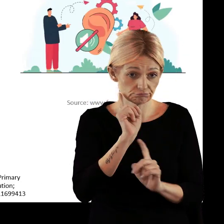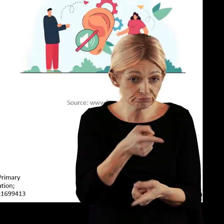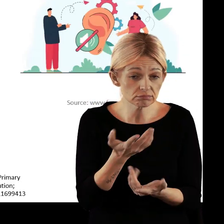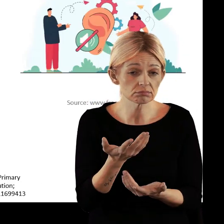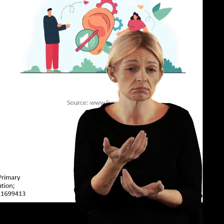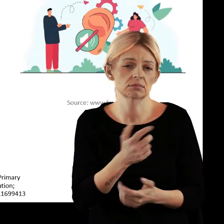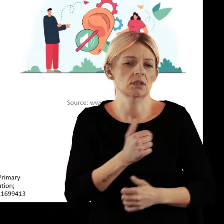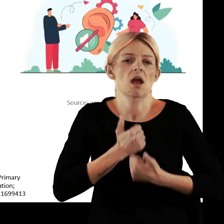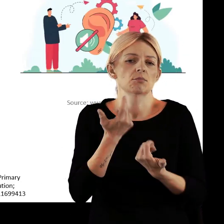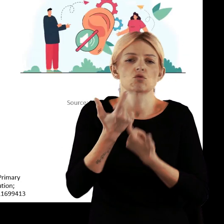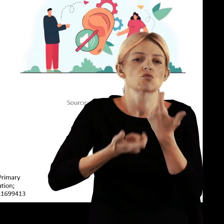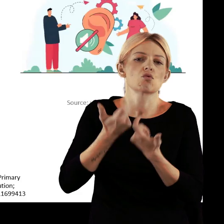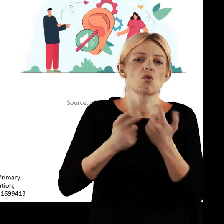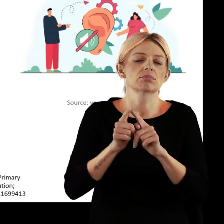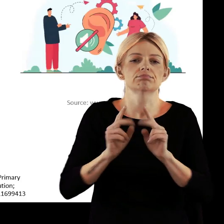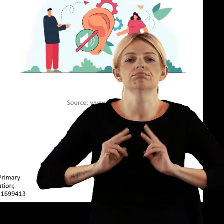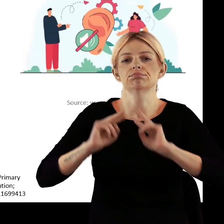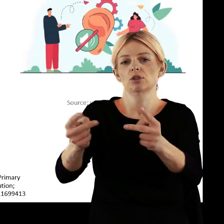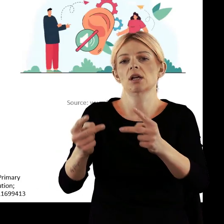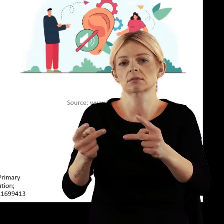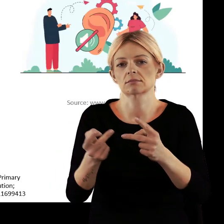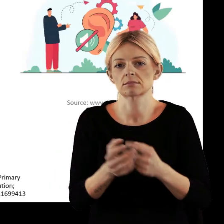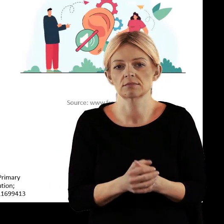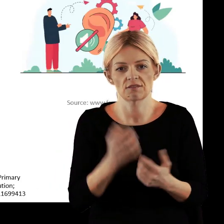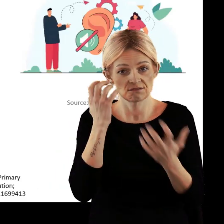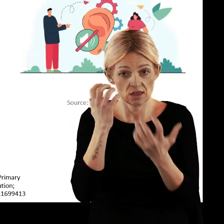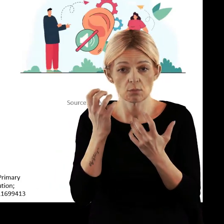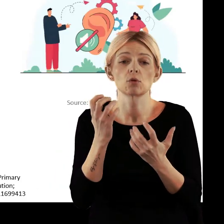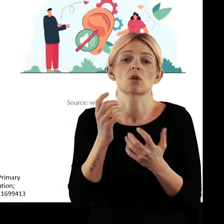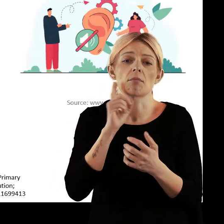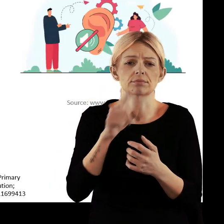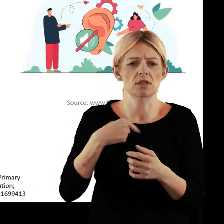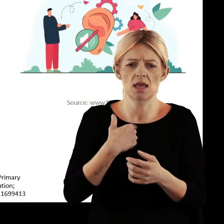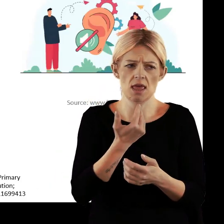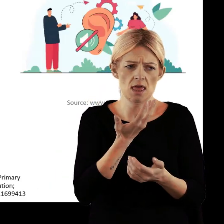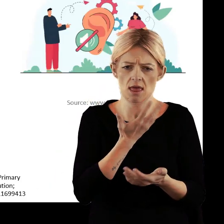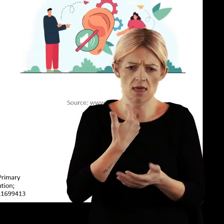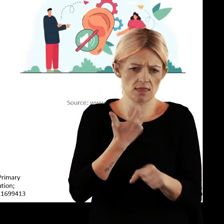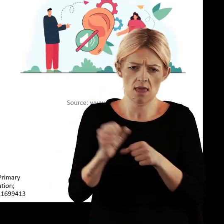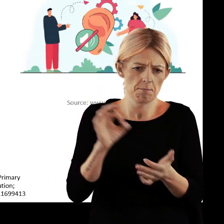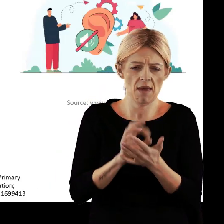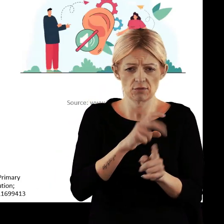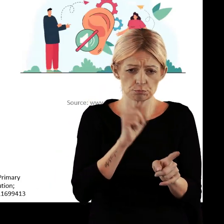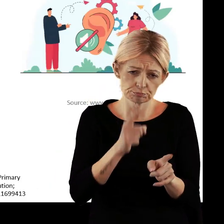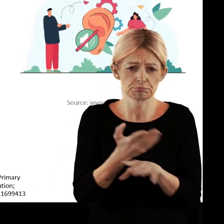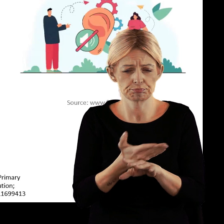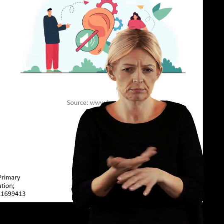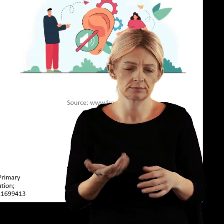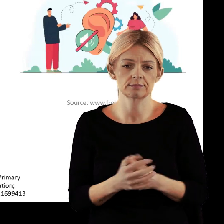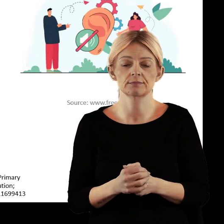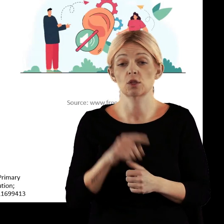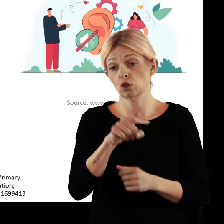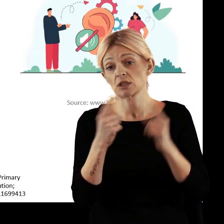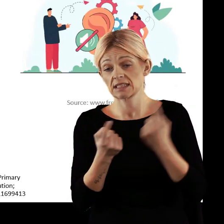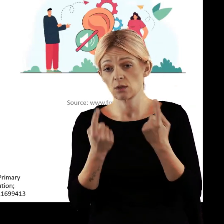are not sure it's true. In such a situation, it is worth reaching the original source of the